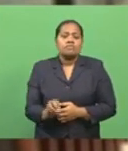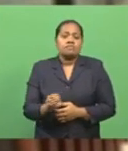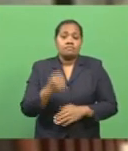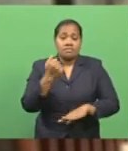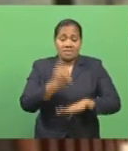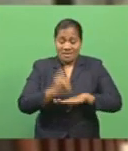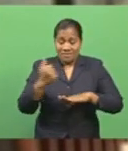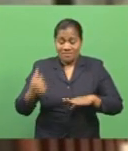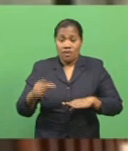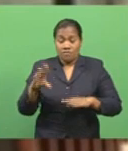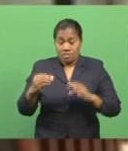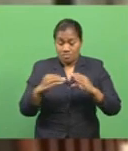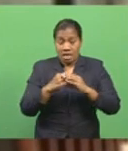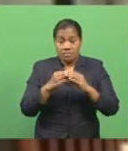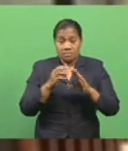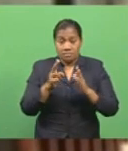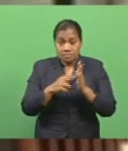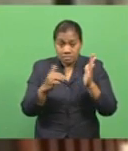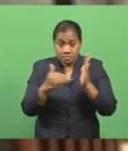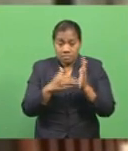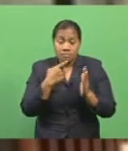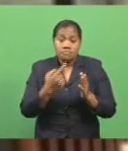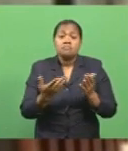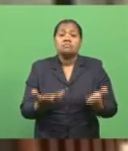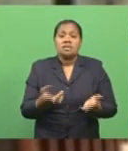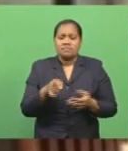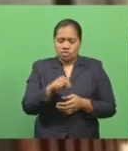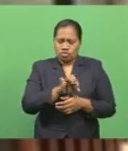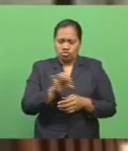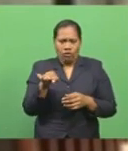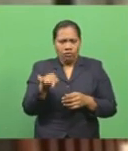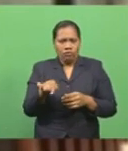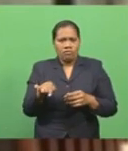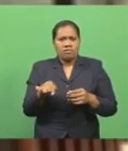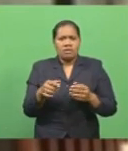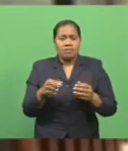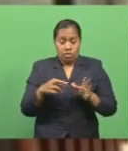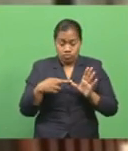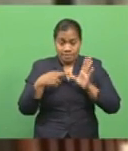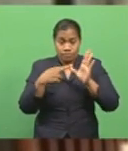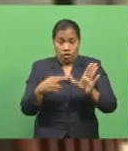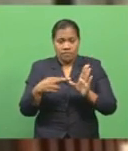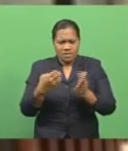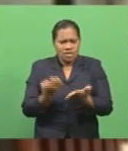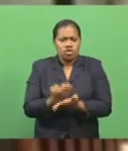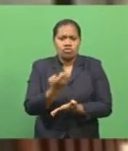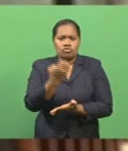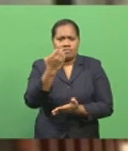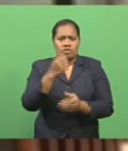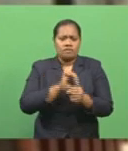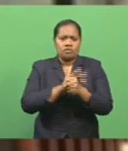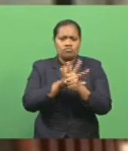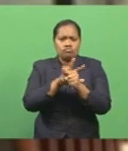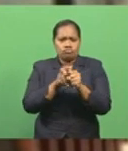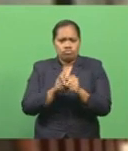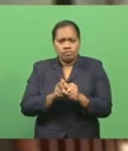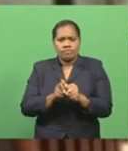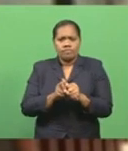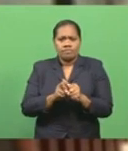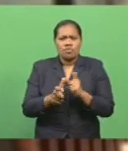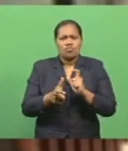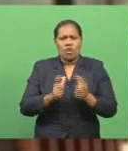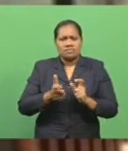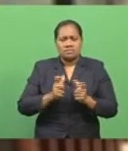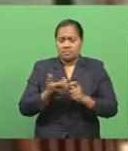Bank of New Zealand says negative interest rates are not off the table in its response to the economic fallout of the coronavirus crisis.